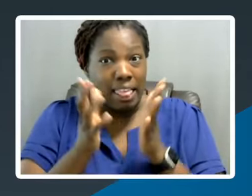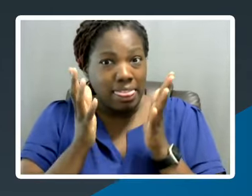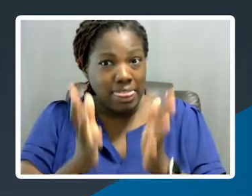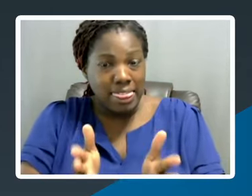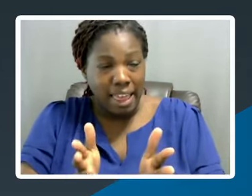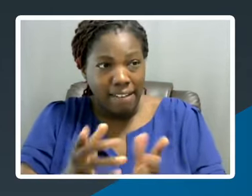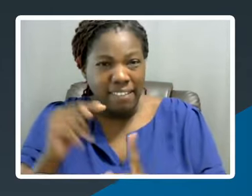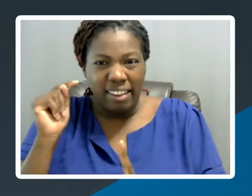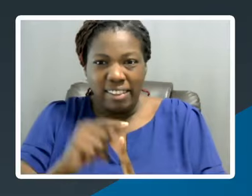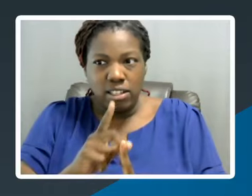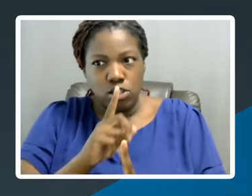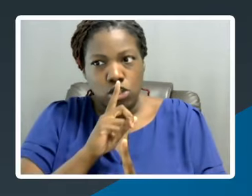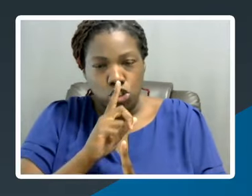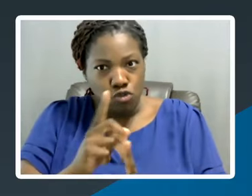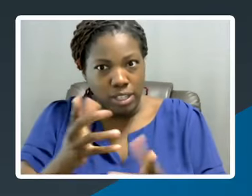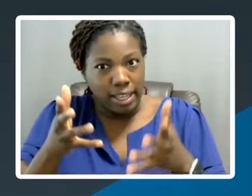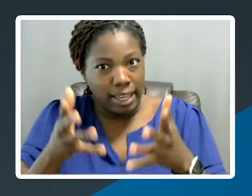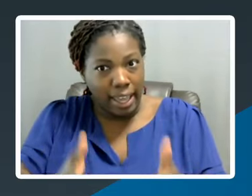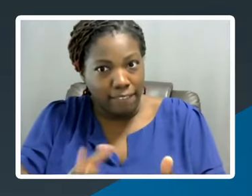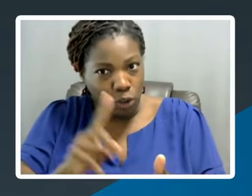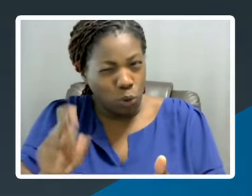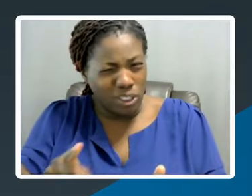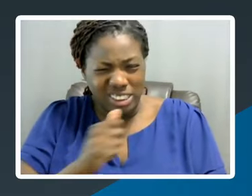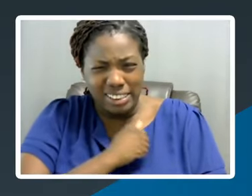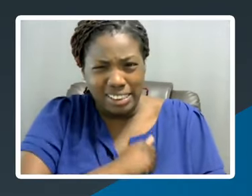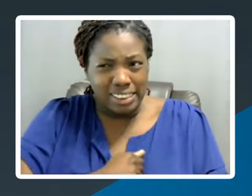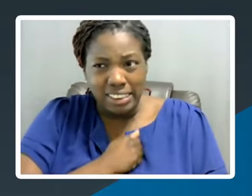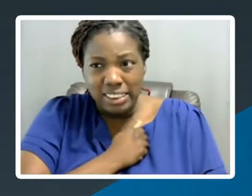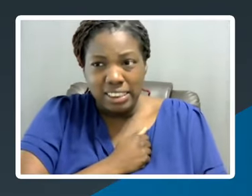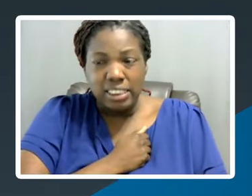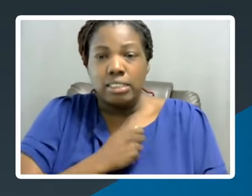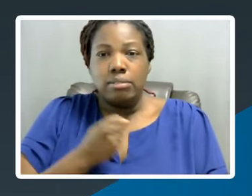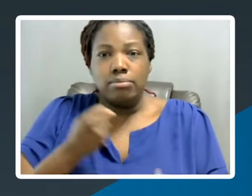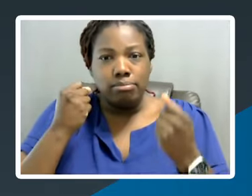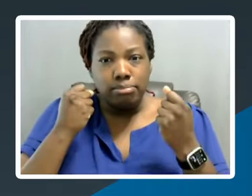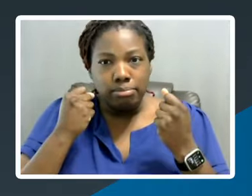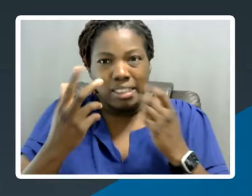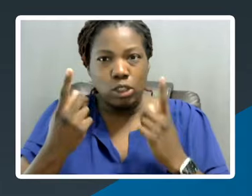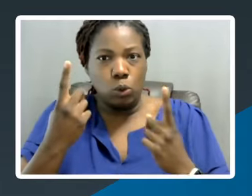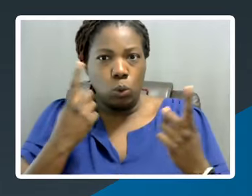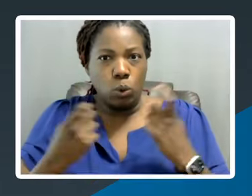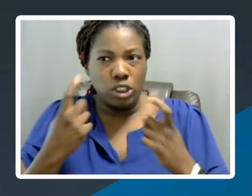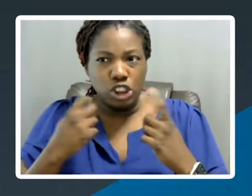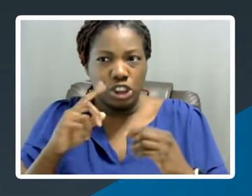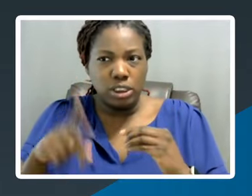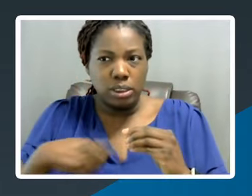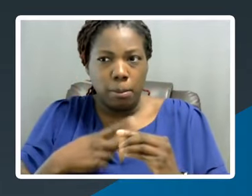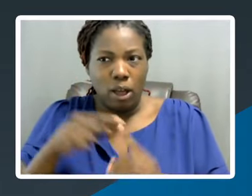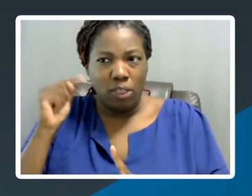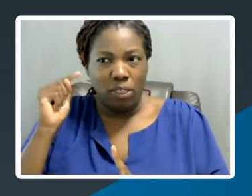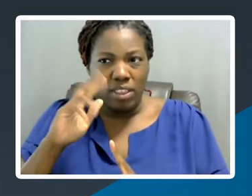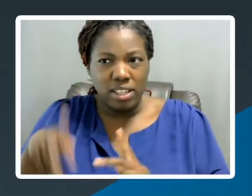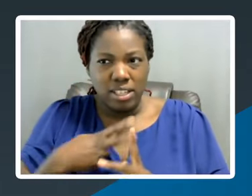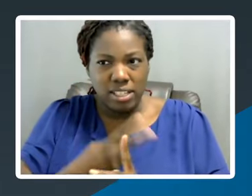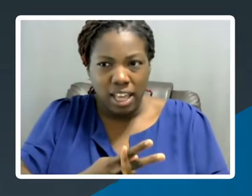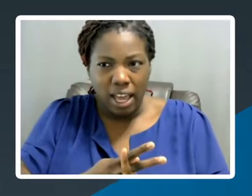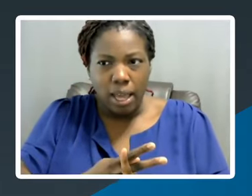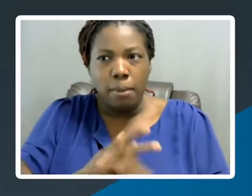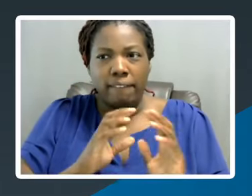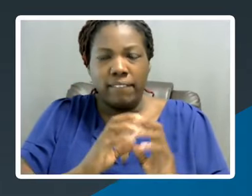weighty question. So I apologize for that, but there are a lot of questions and comments coming in about this kind of conundrum intersection,